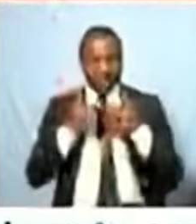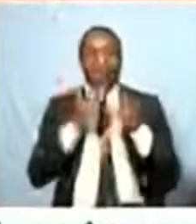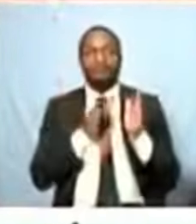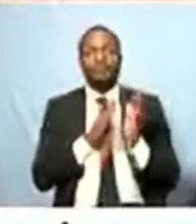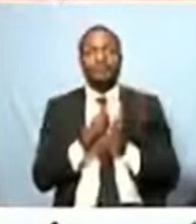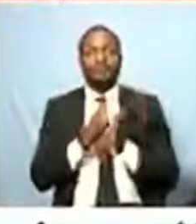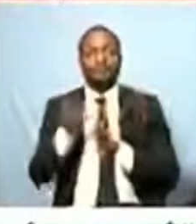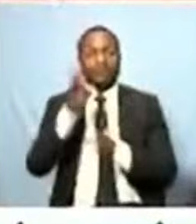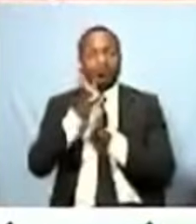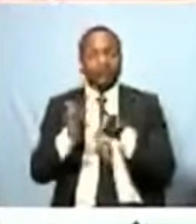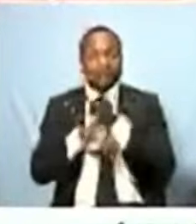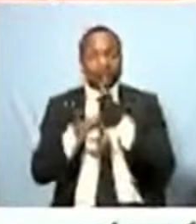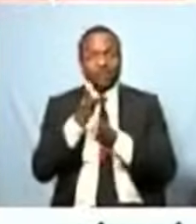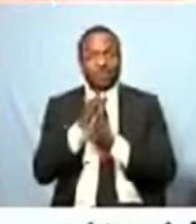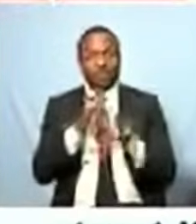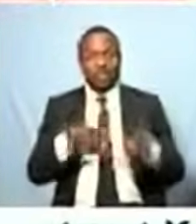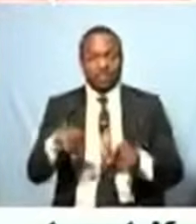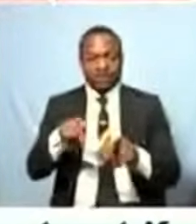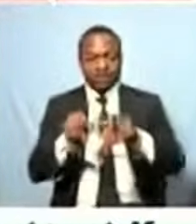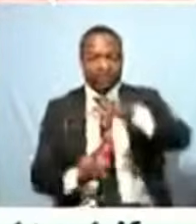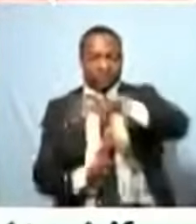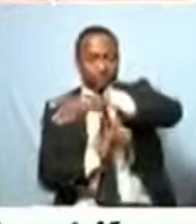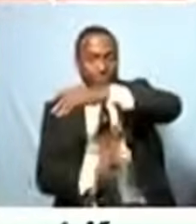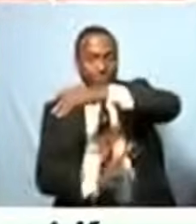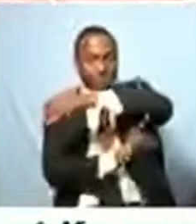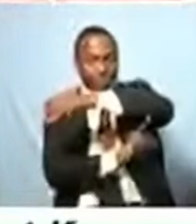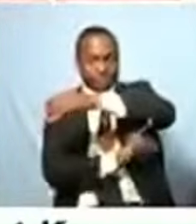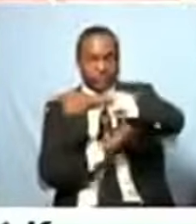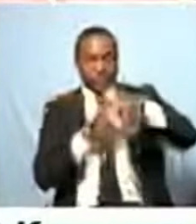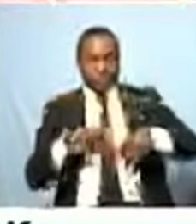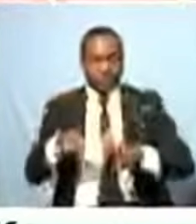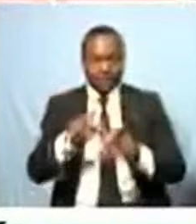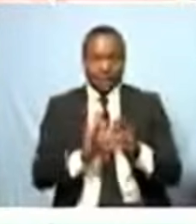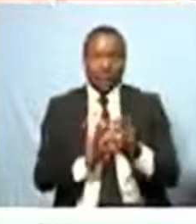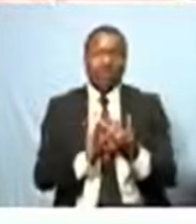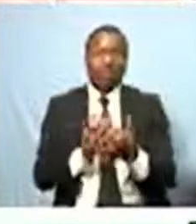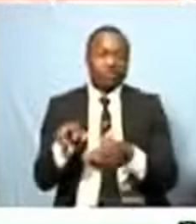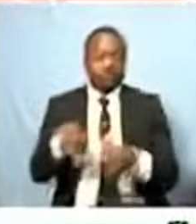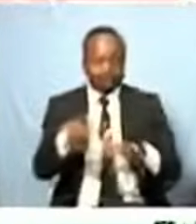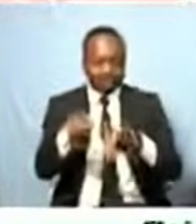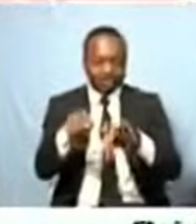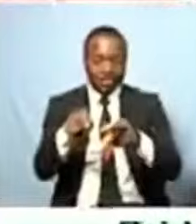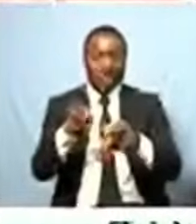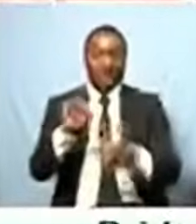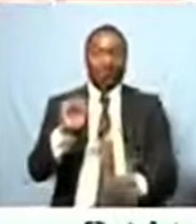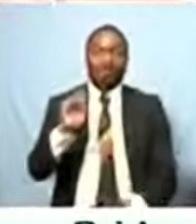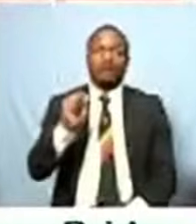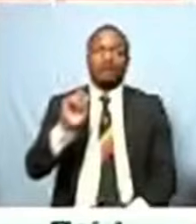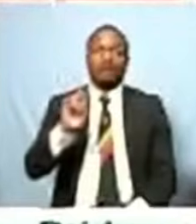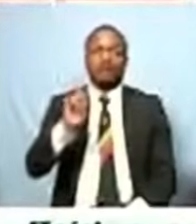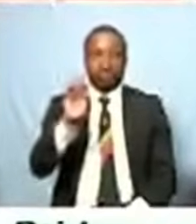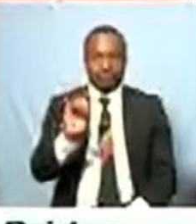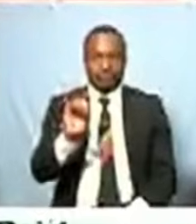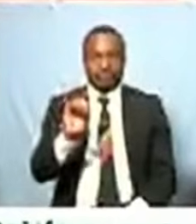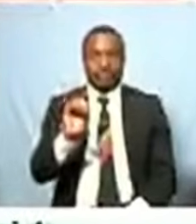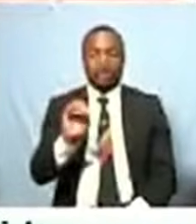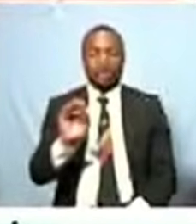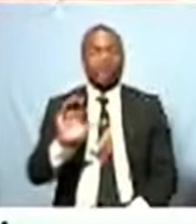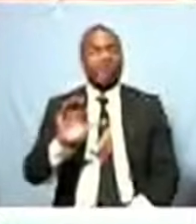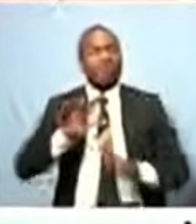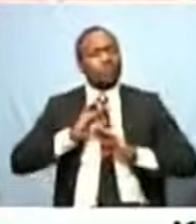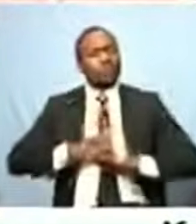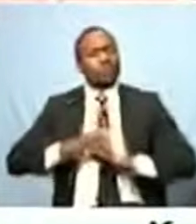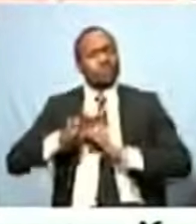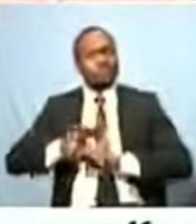to construct the Kasenengwa Bridge across the Kasenengwa River on Musoro Road in Kasenengwa District. Order,